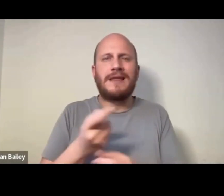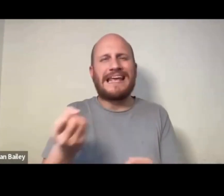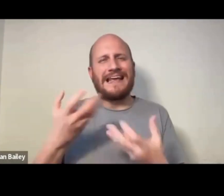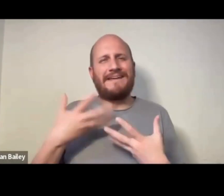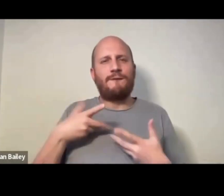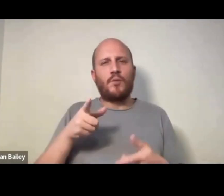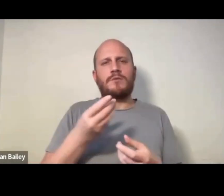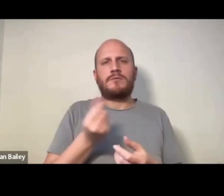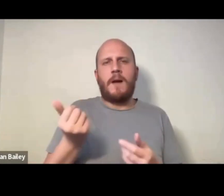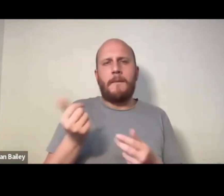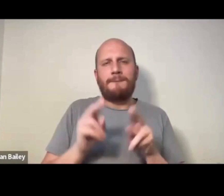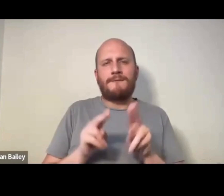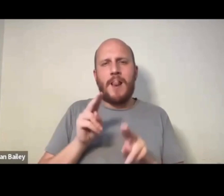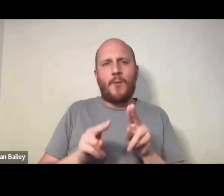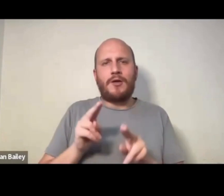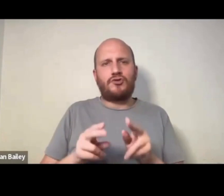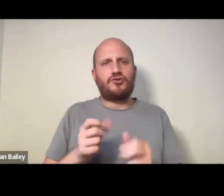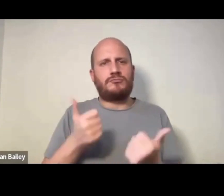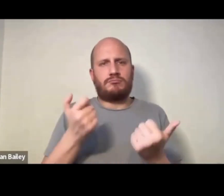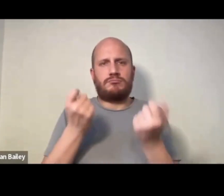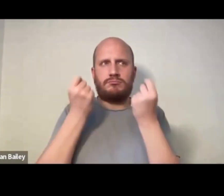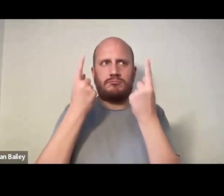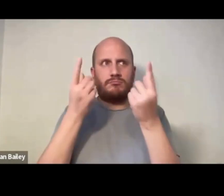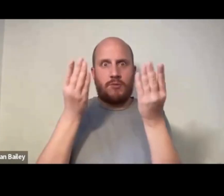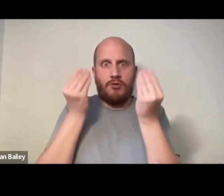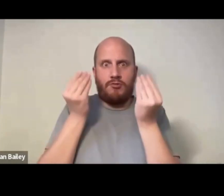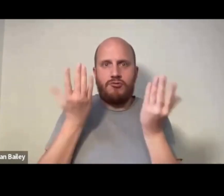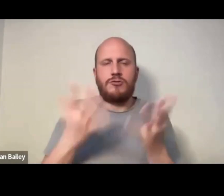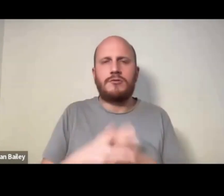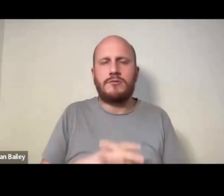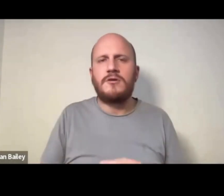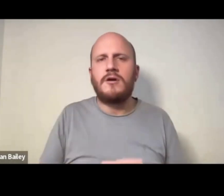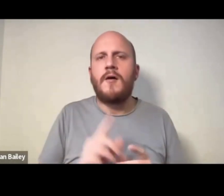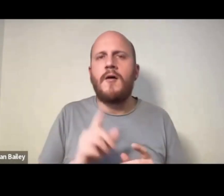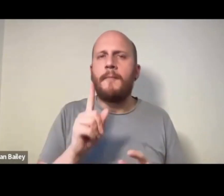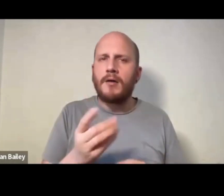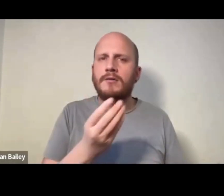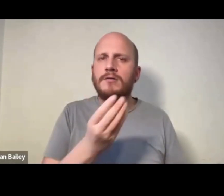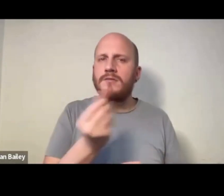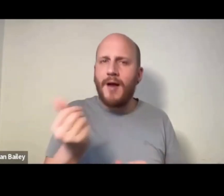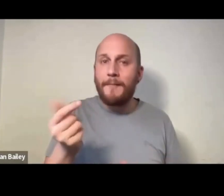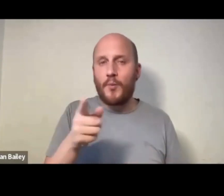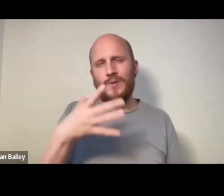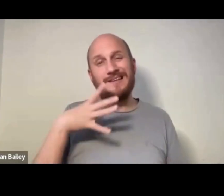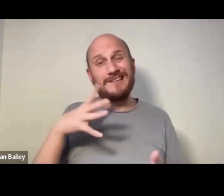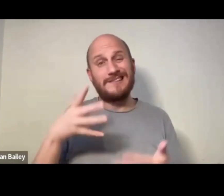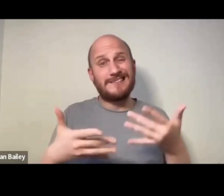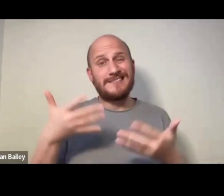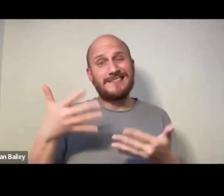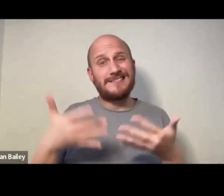that. Some things that you need to know are statistical, they are quantitative,